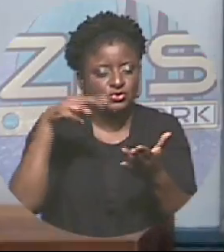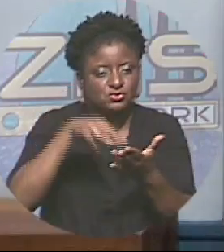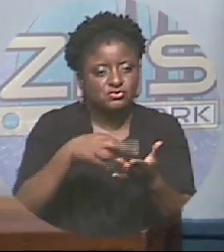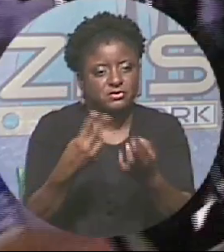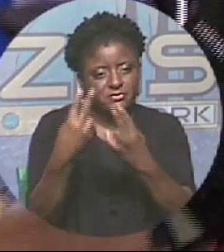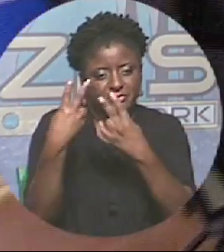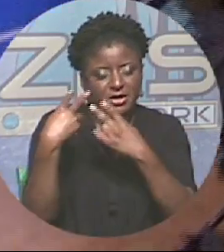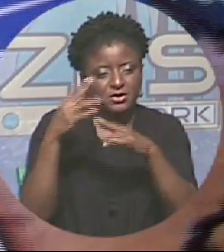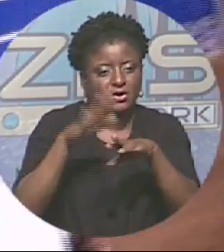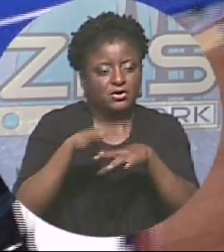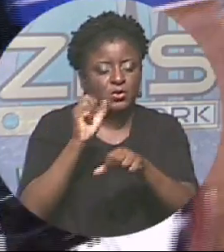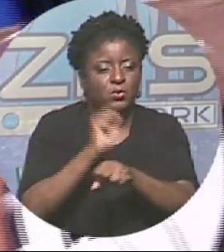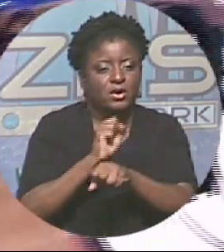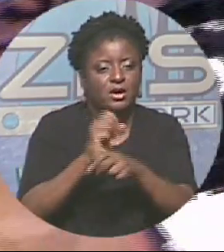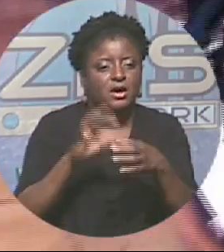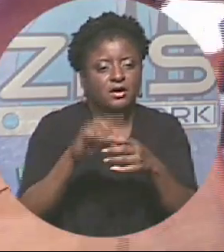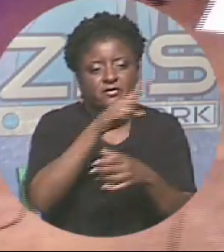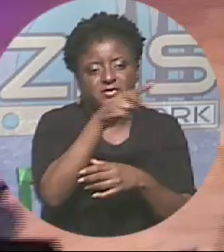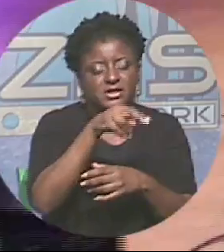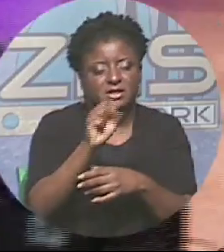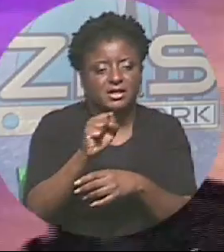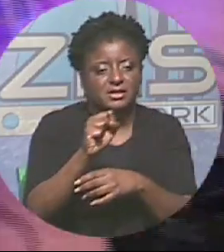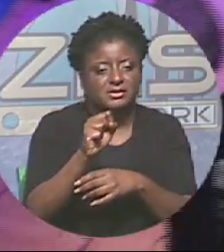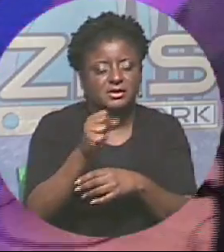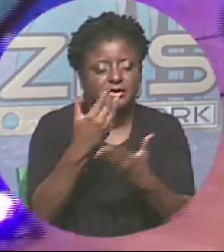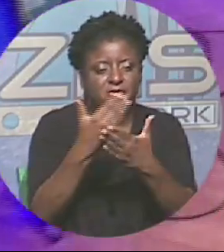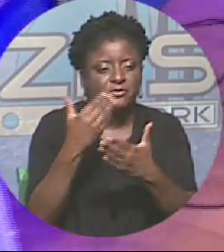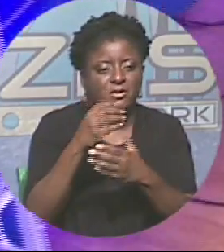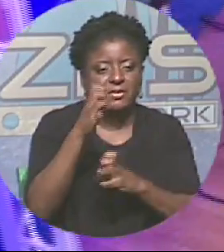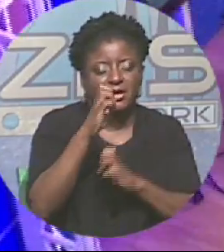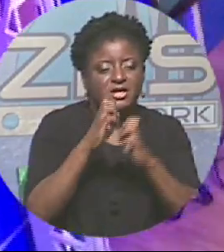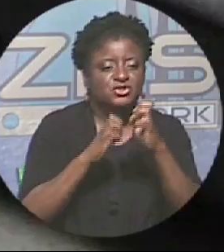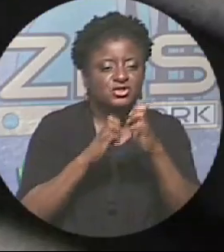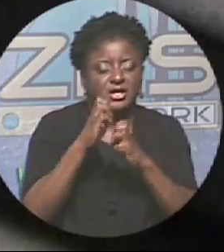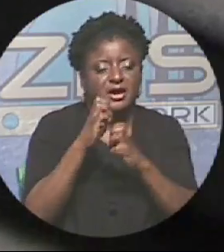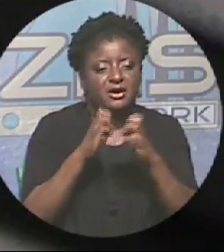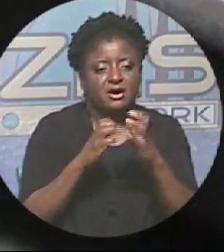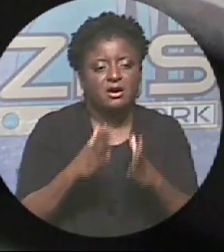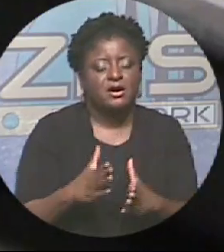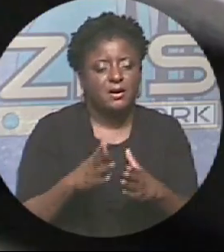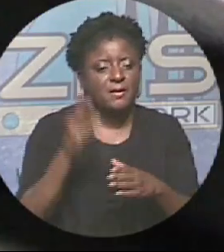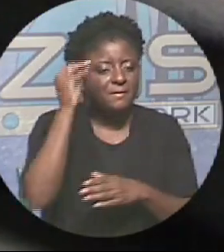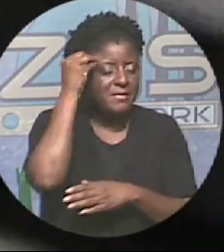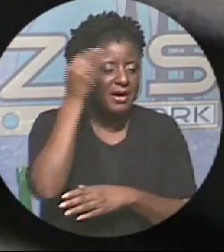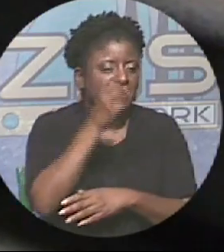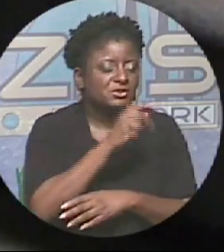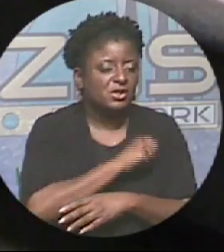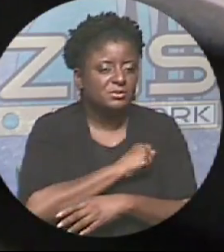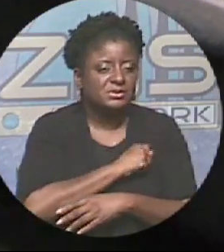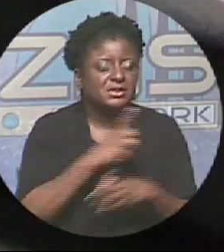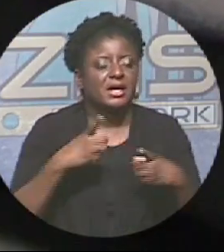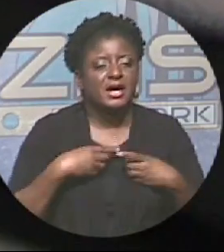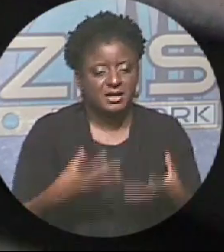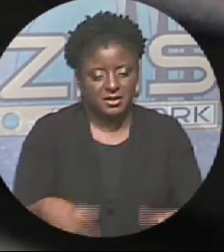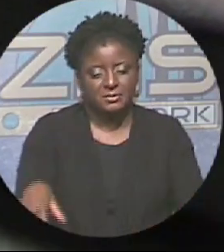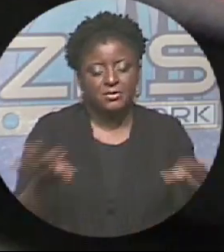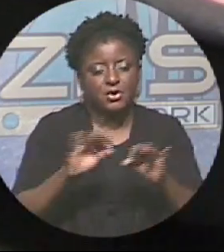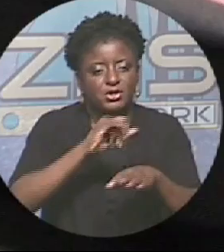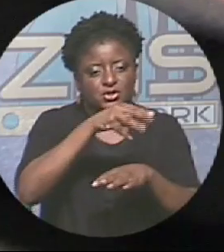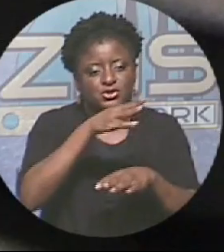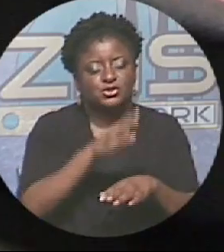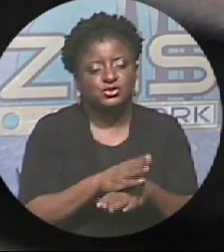years. Former Director of Engineering Mike Thompson had a very important job to execute during some of this country's most